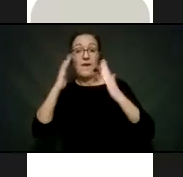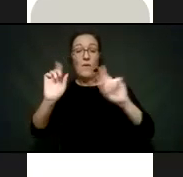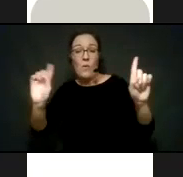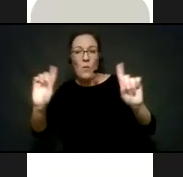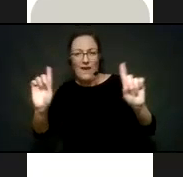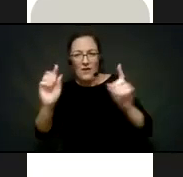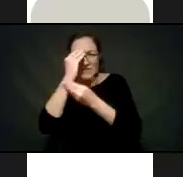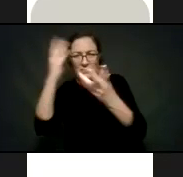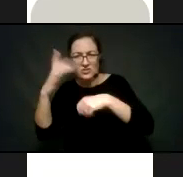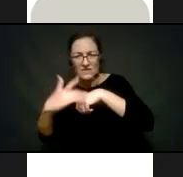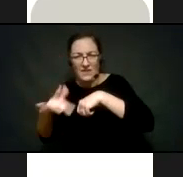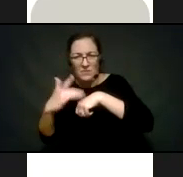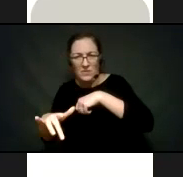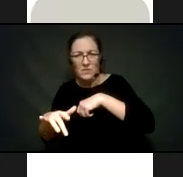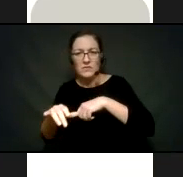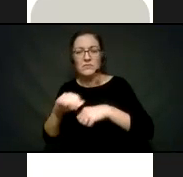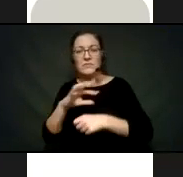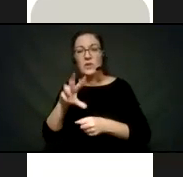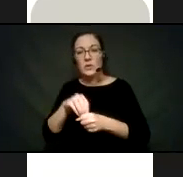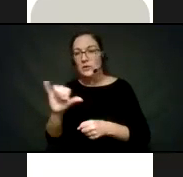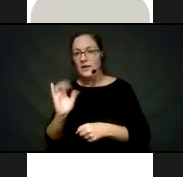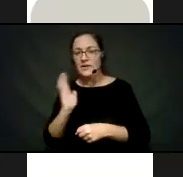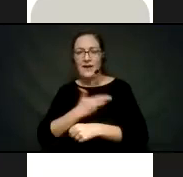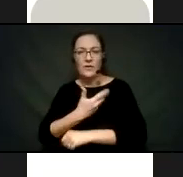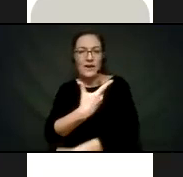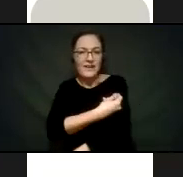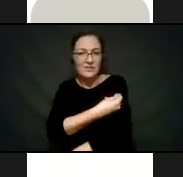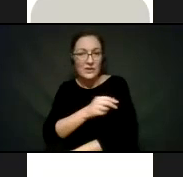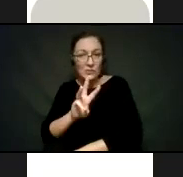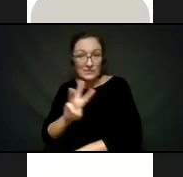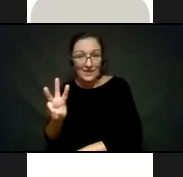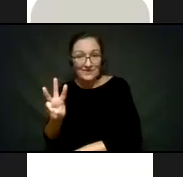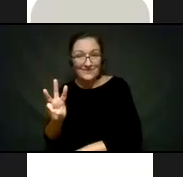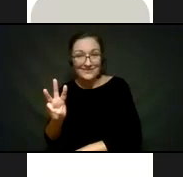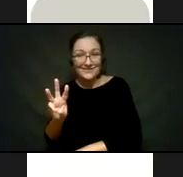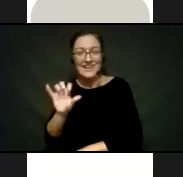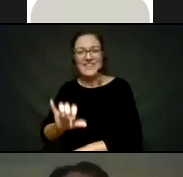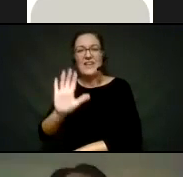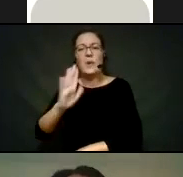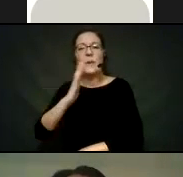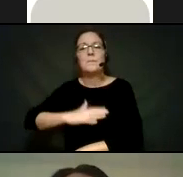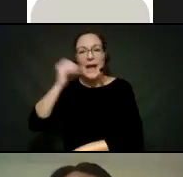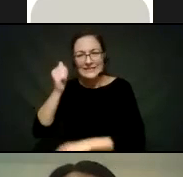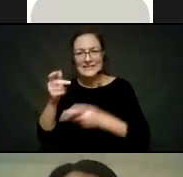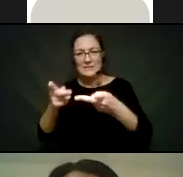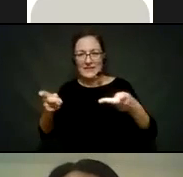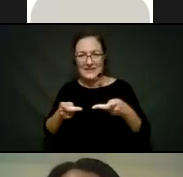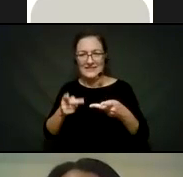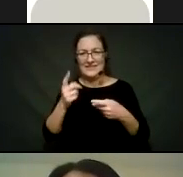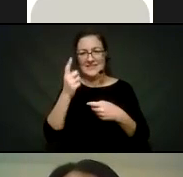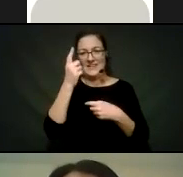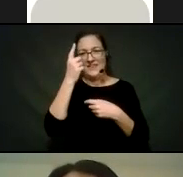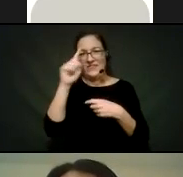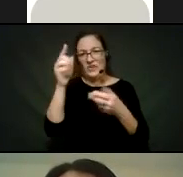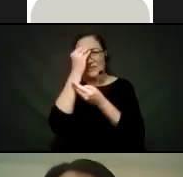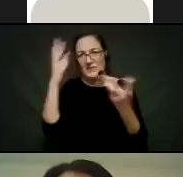have, including items like our vaccination website. That's going to be your best bet Okay. for accessing